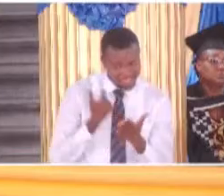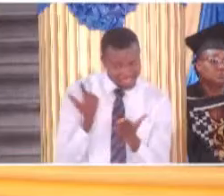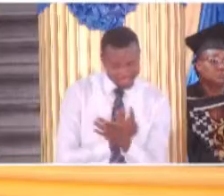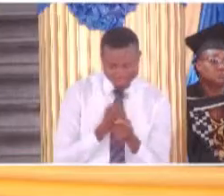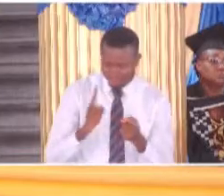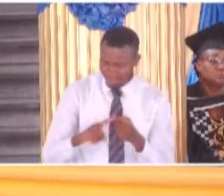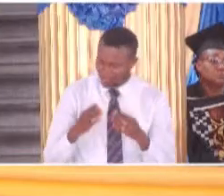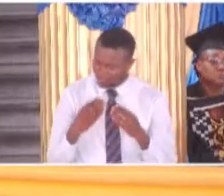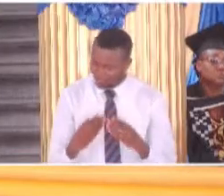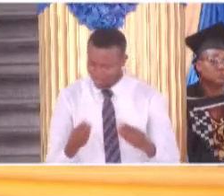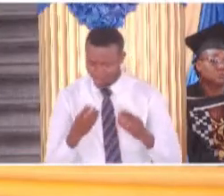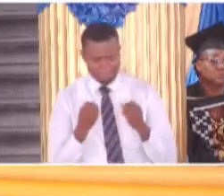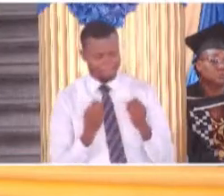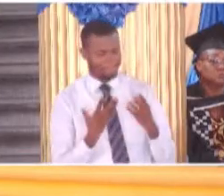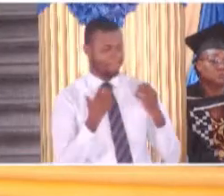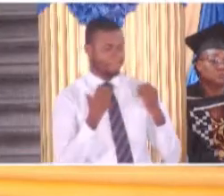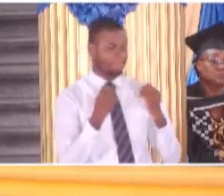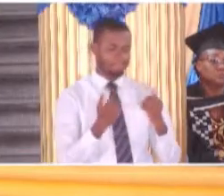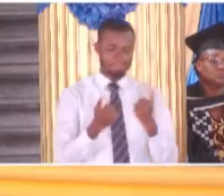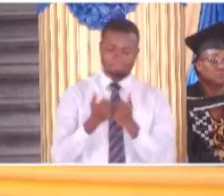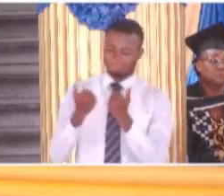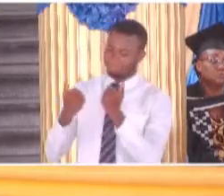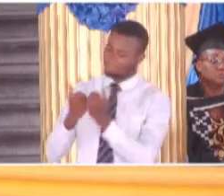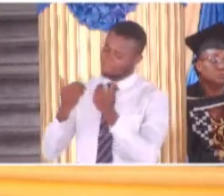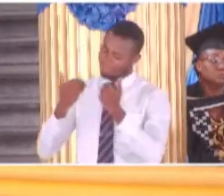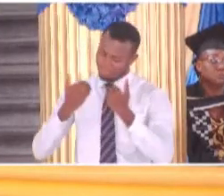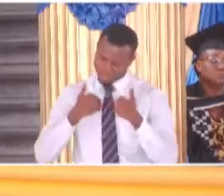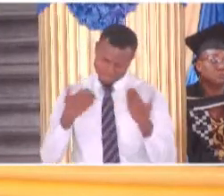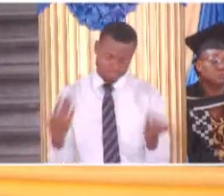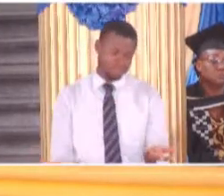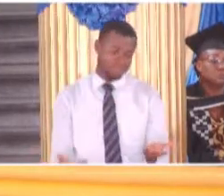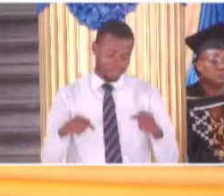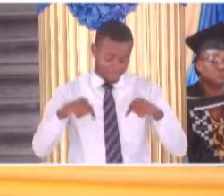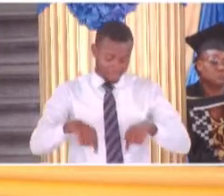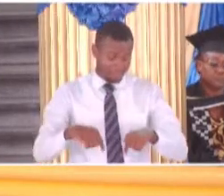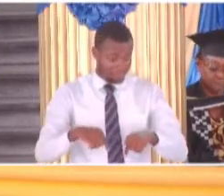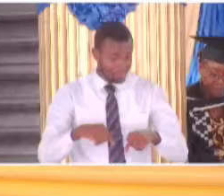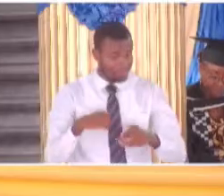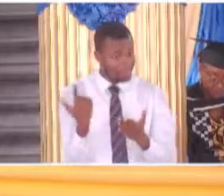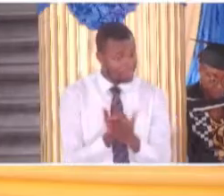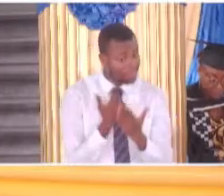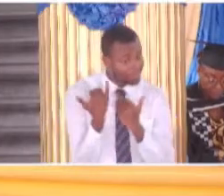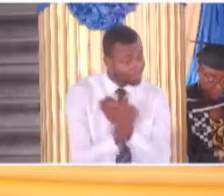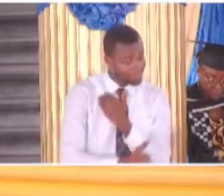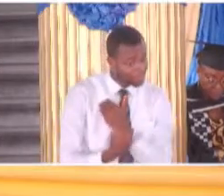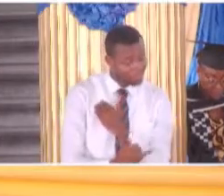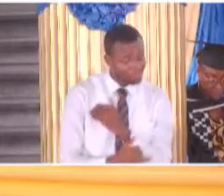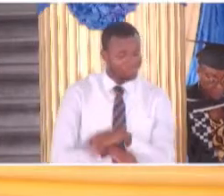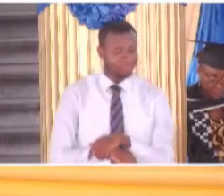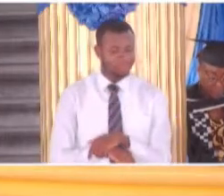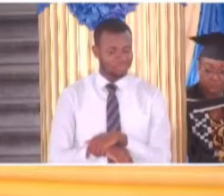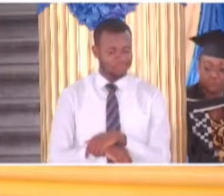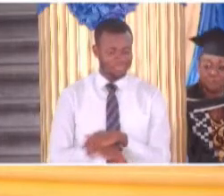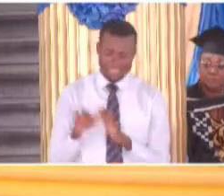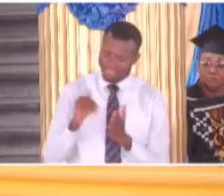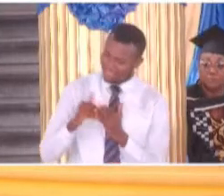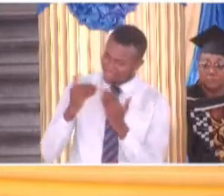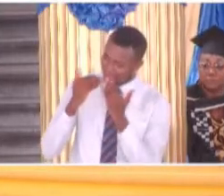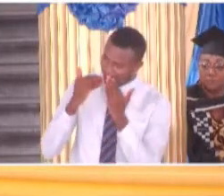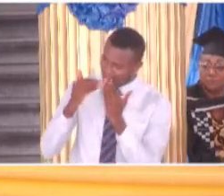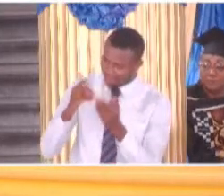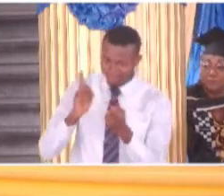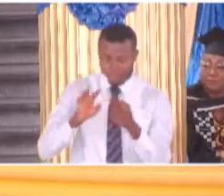many challenges that face us as a country. Our thanks also go to